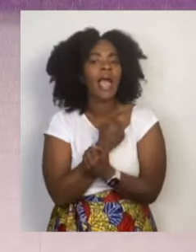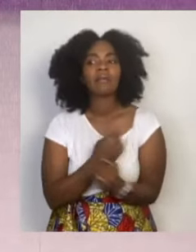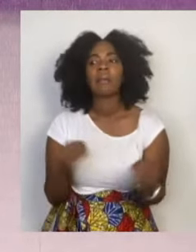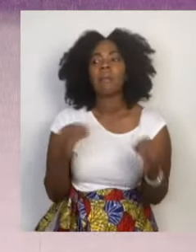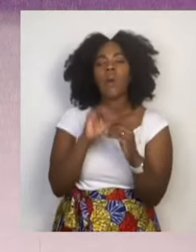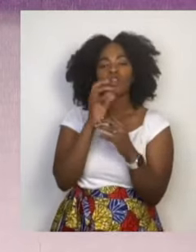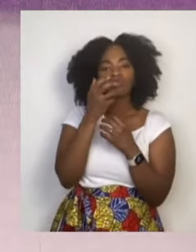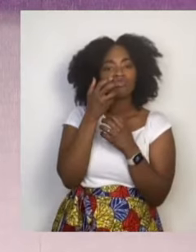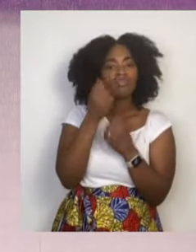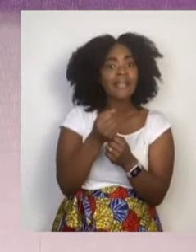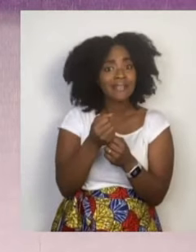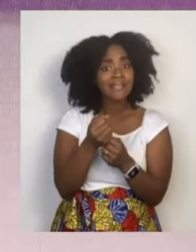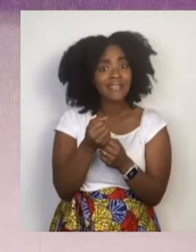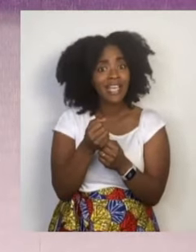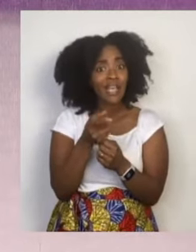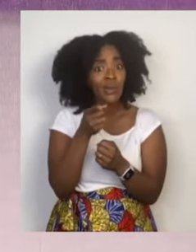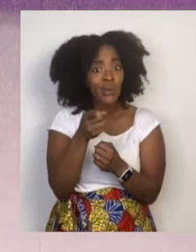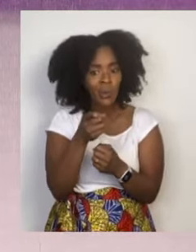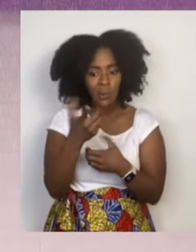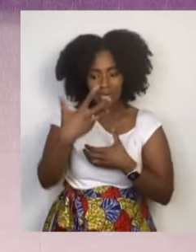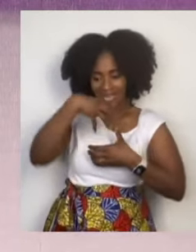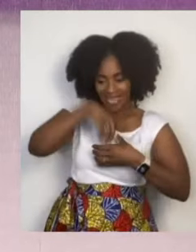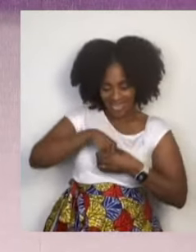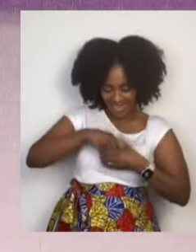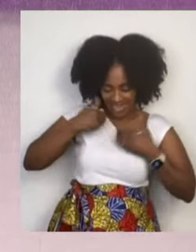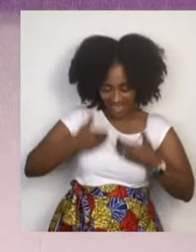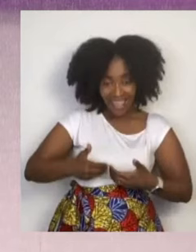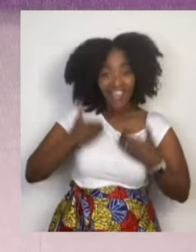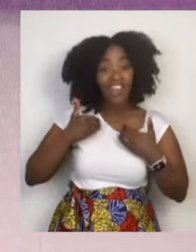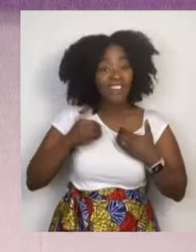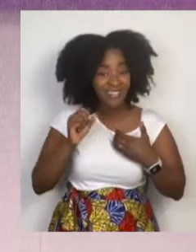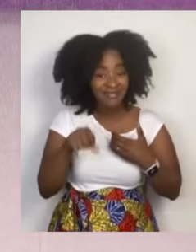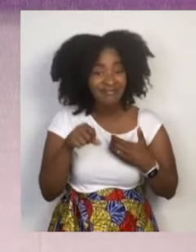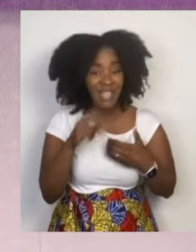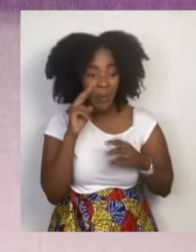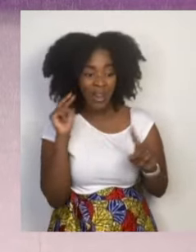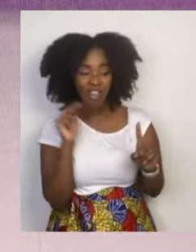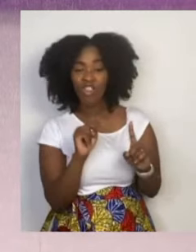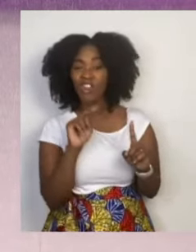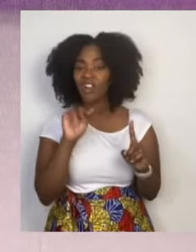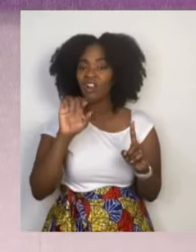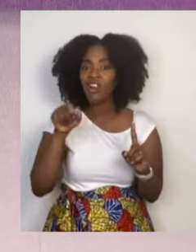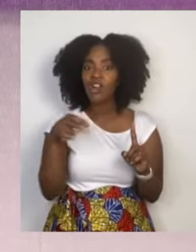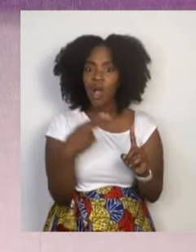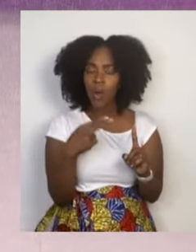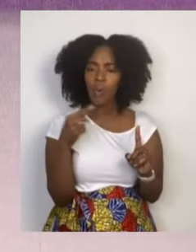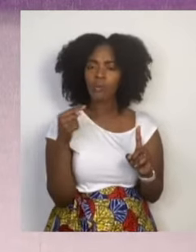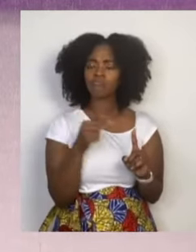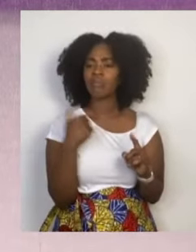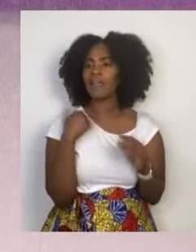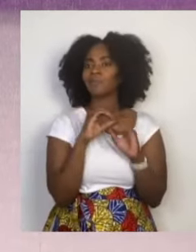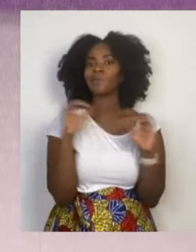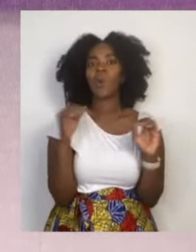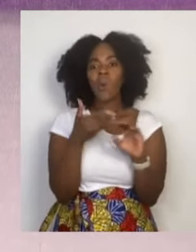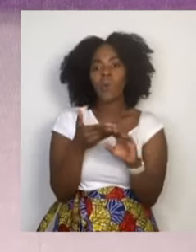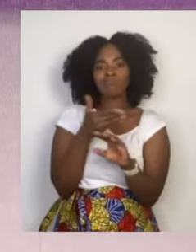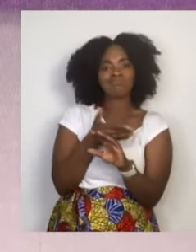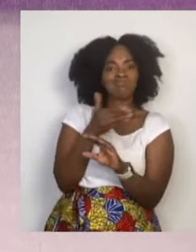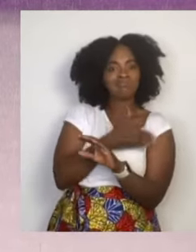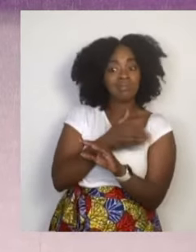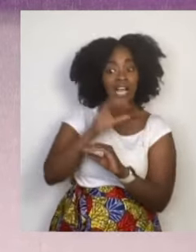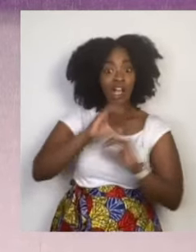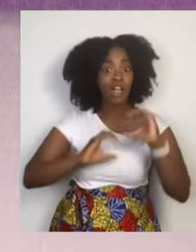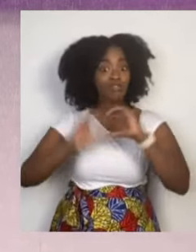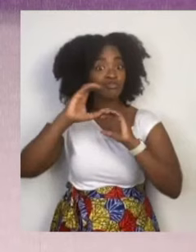look at this story, and Noah has no prior construction experience. But if you look in